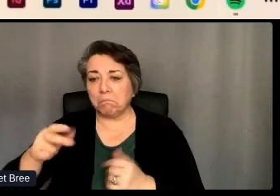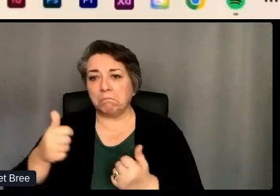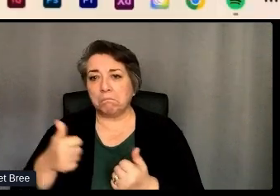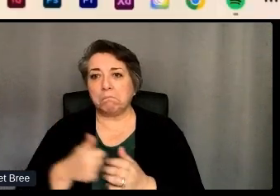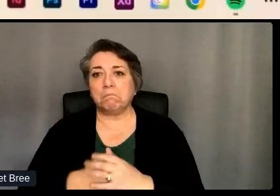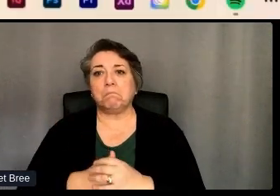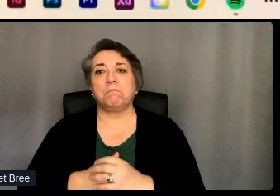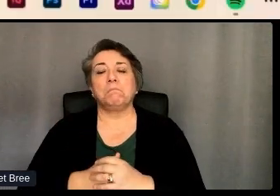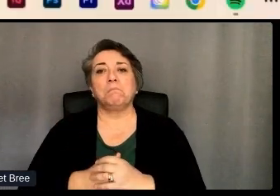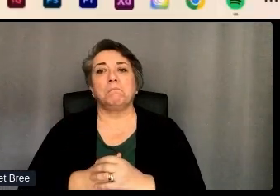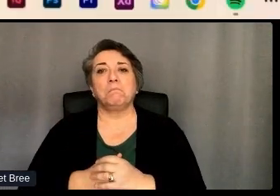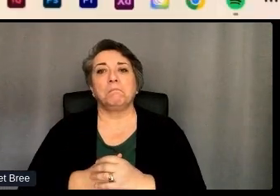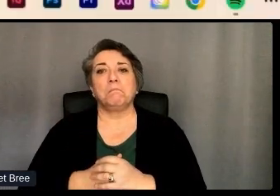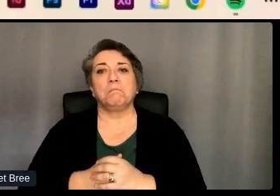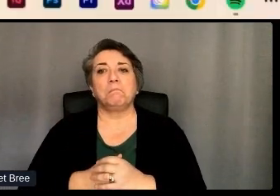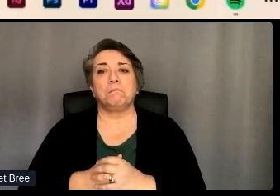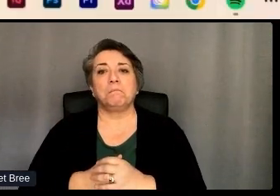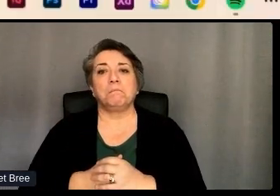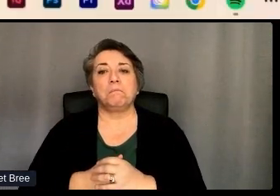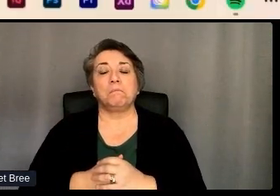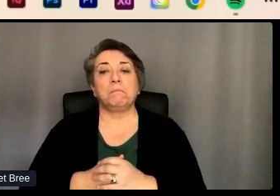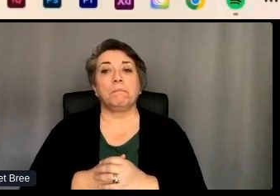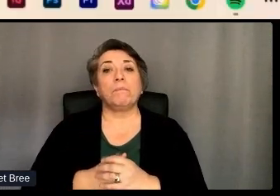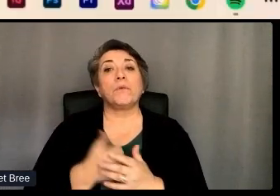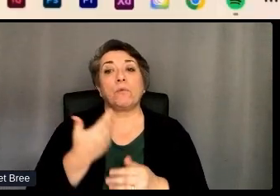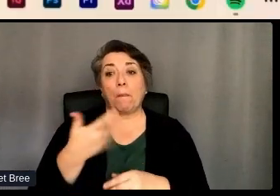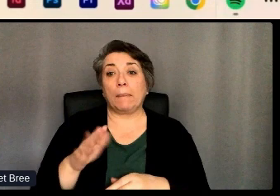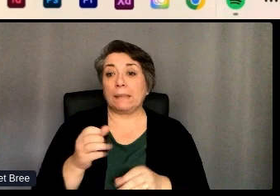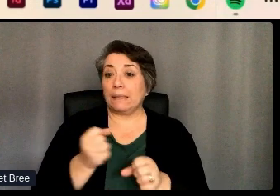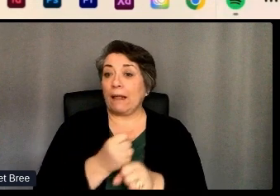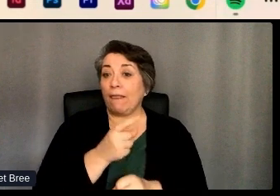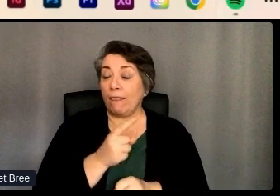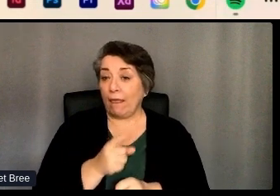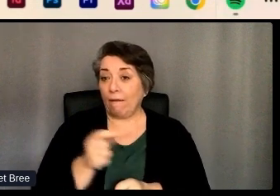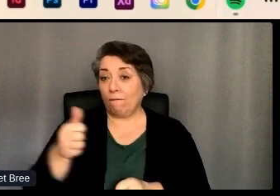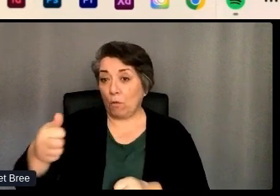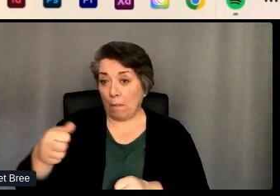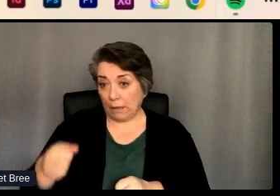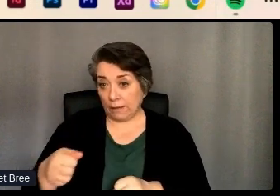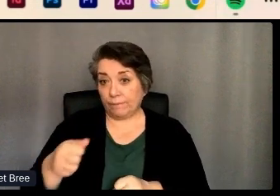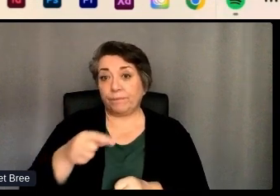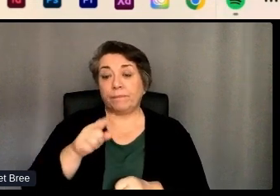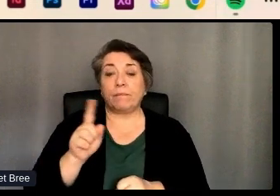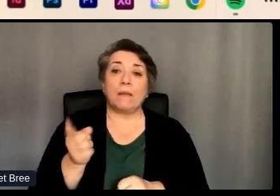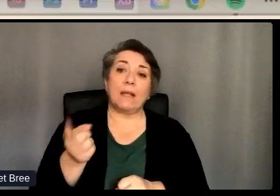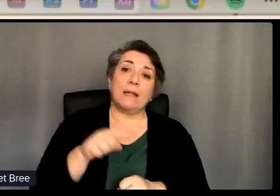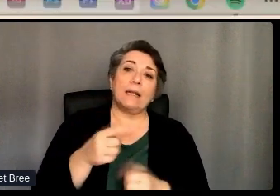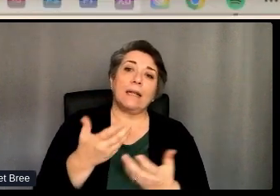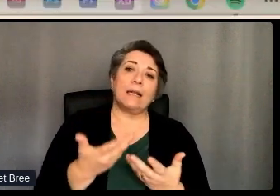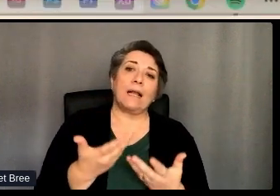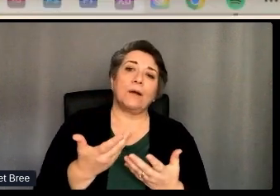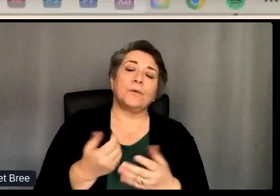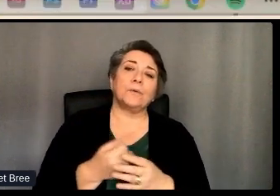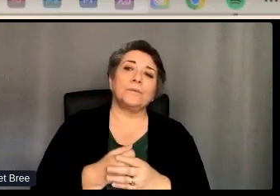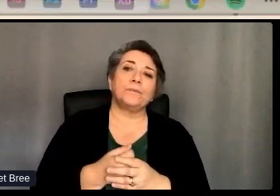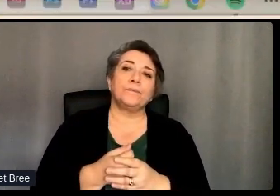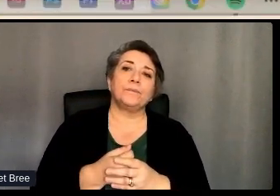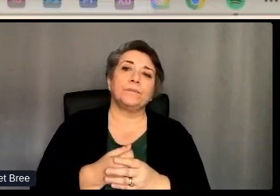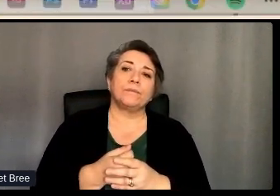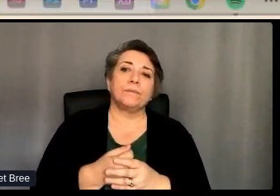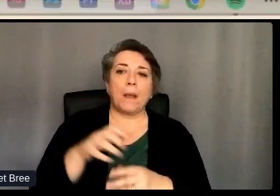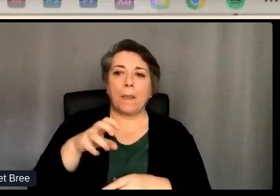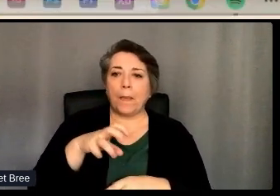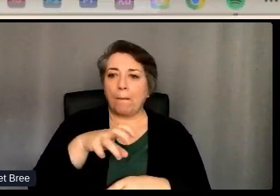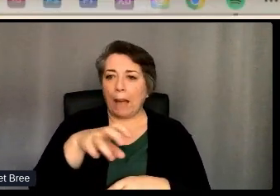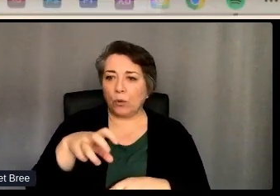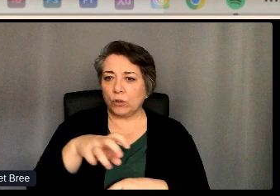So in addition to setting the button for Yara, I go into the adaptive mouse